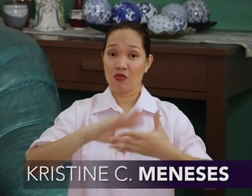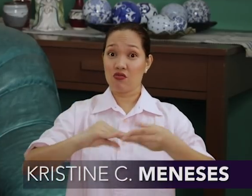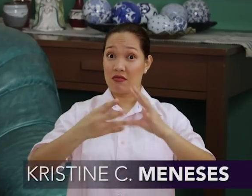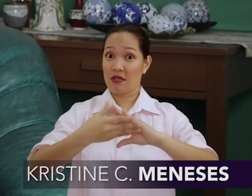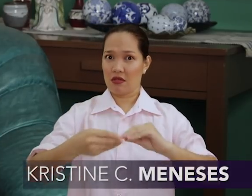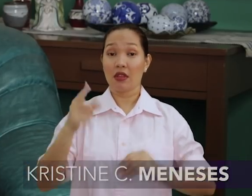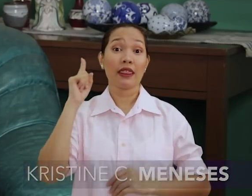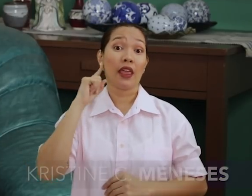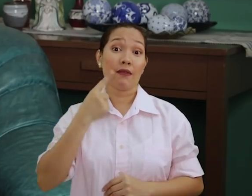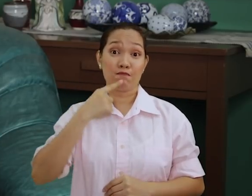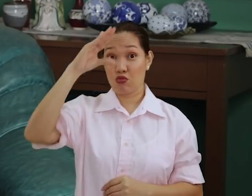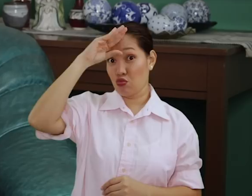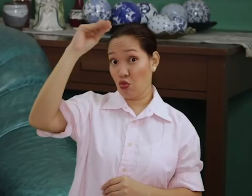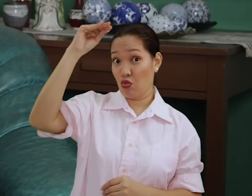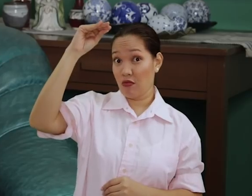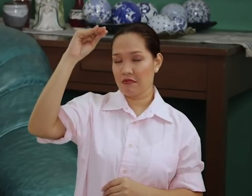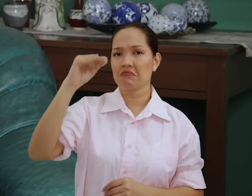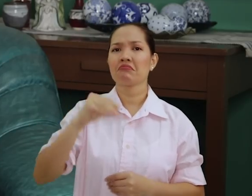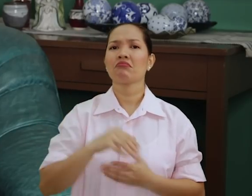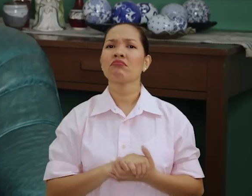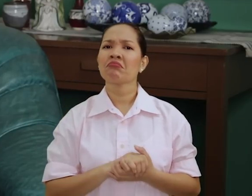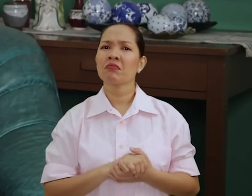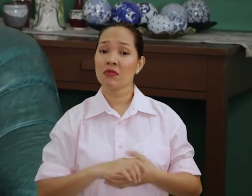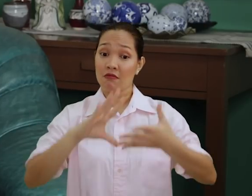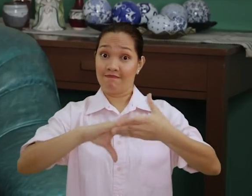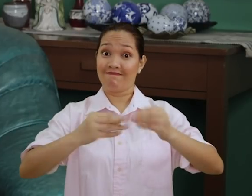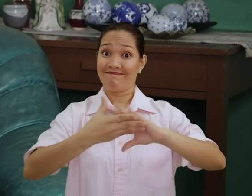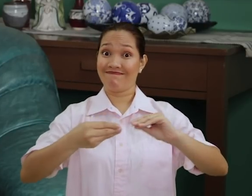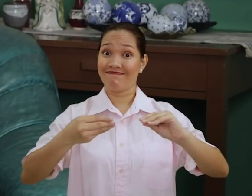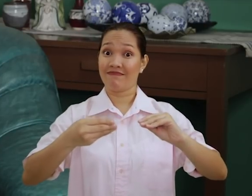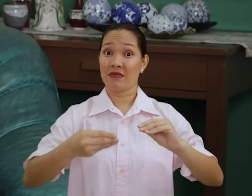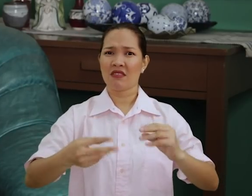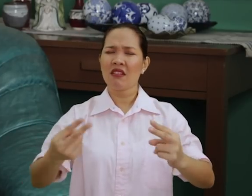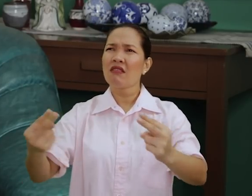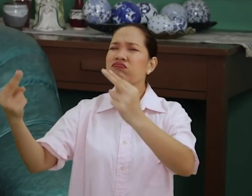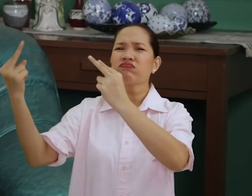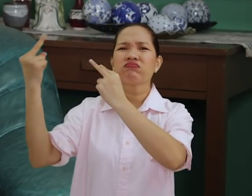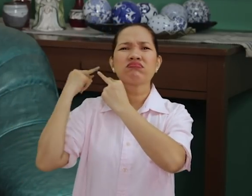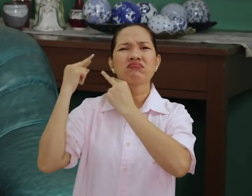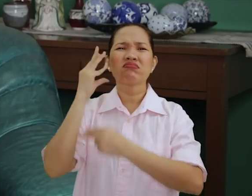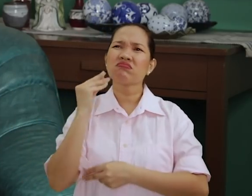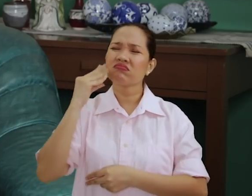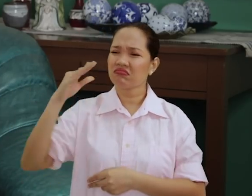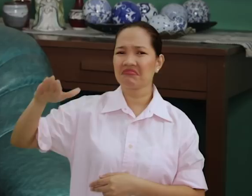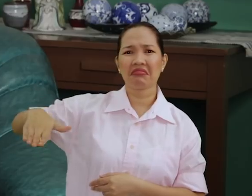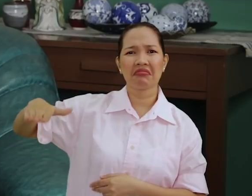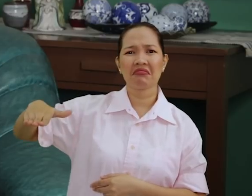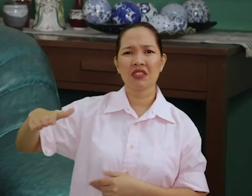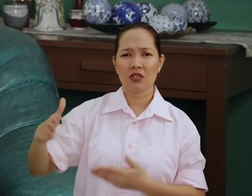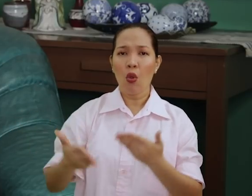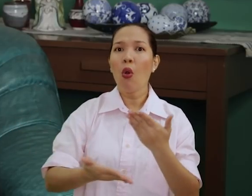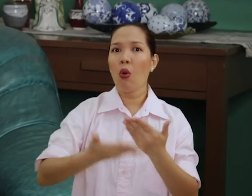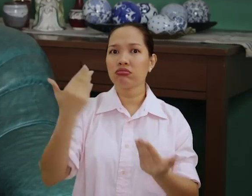This reminds me of my childhood experience when I almost lost my sense of hearing. Well, mindful of the deaf